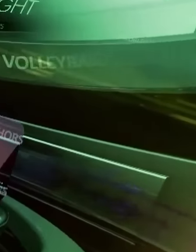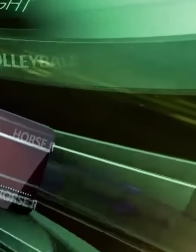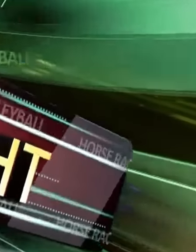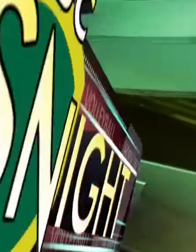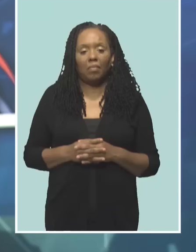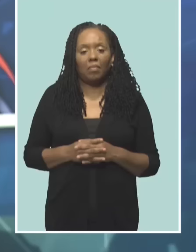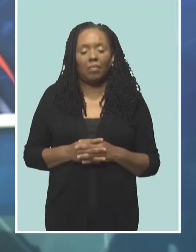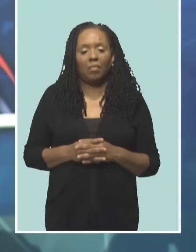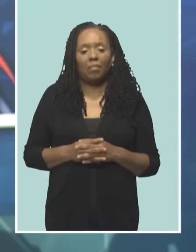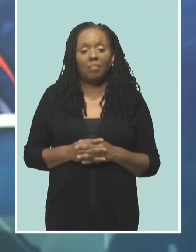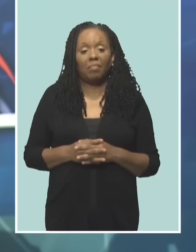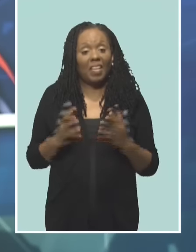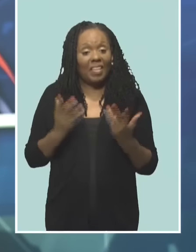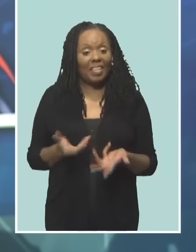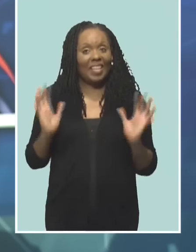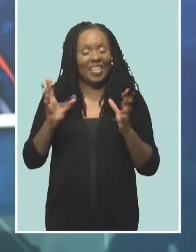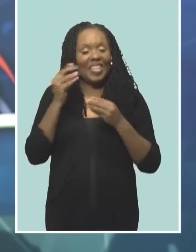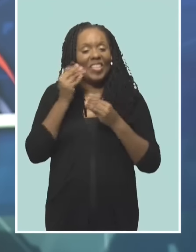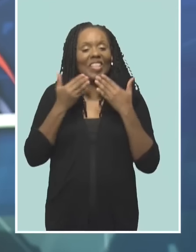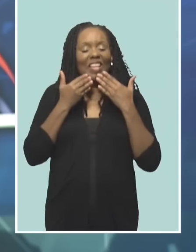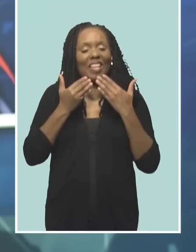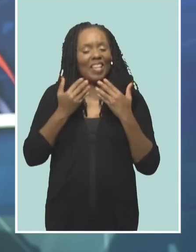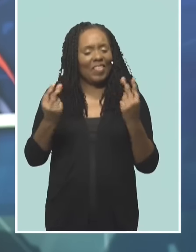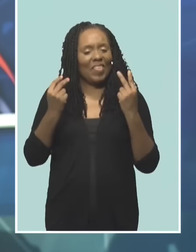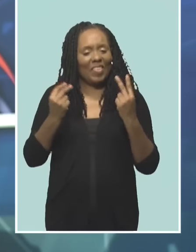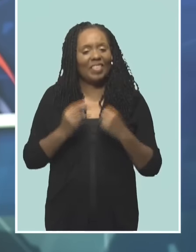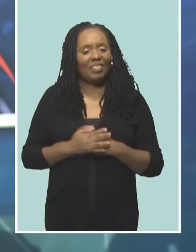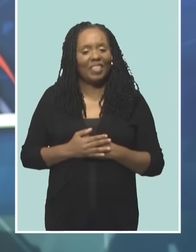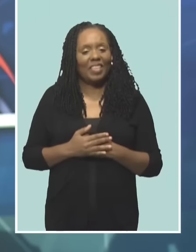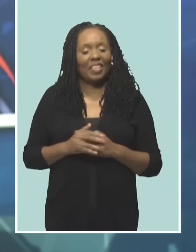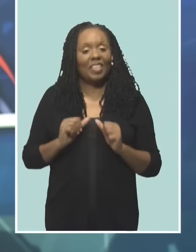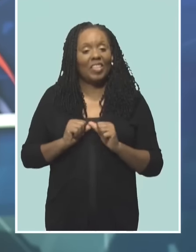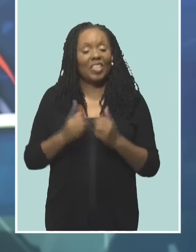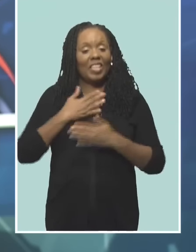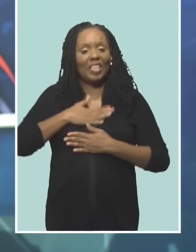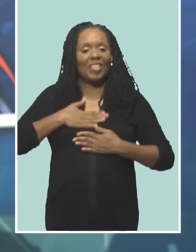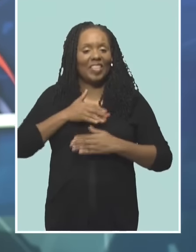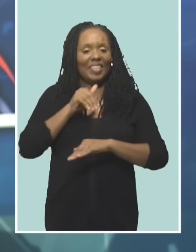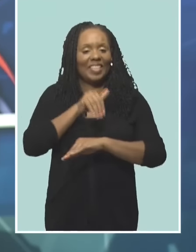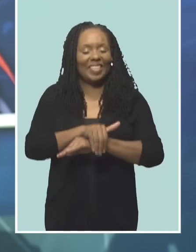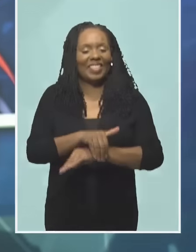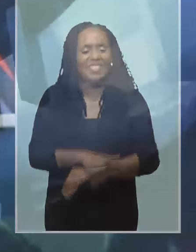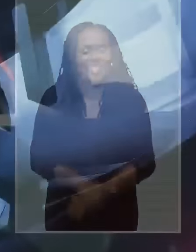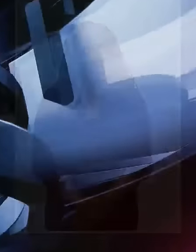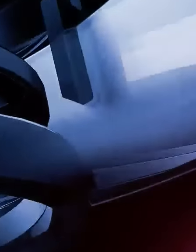And that's news. Thank you so much for joining us. Continue to enjoy your evening.